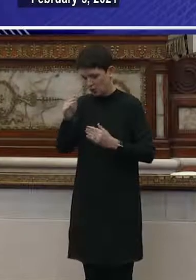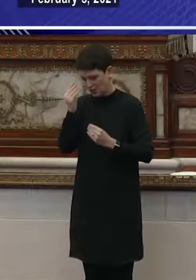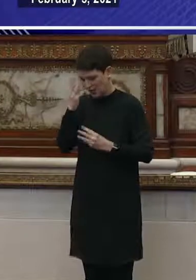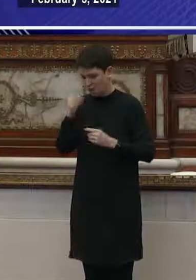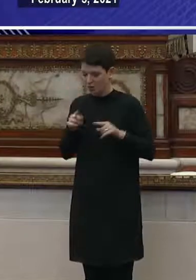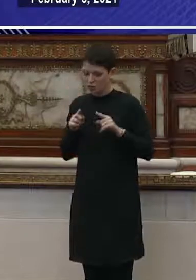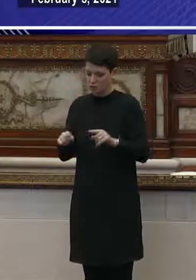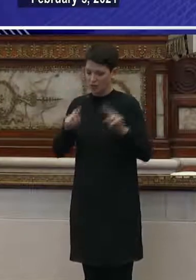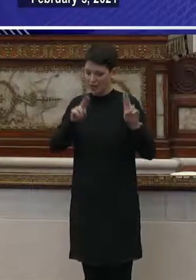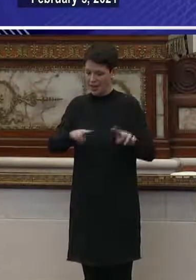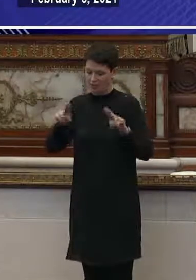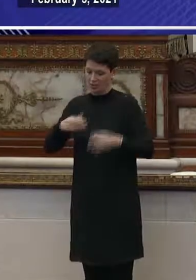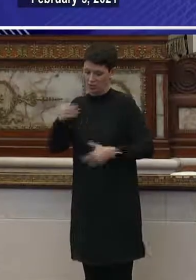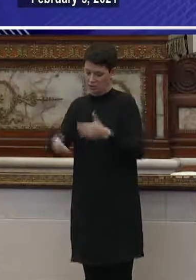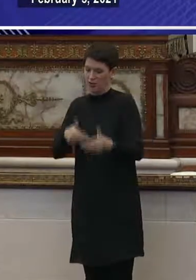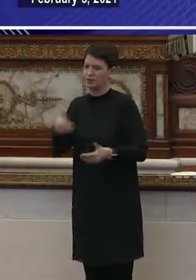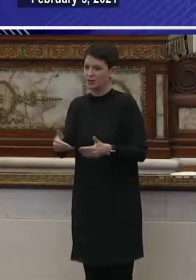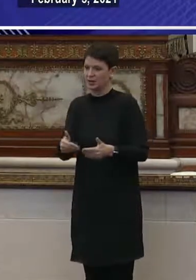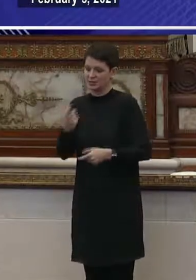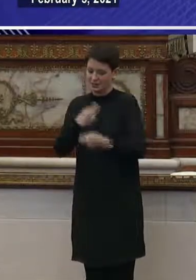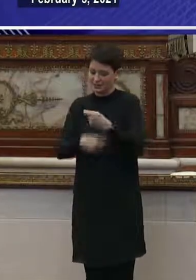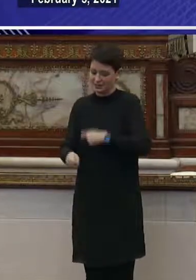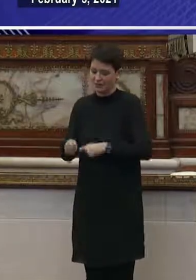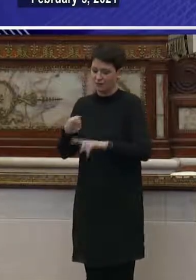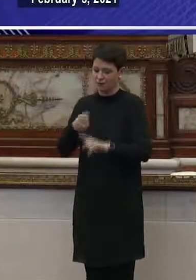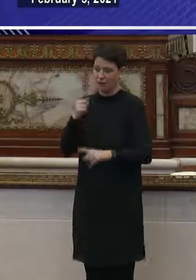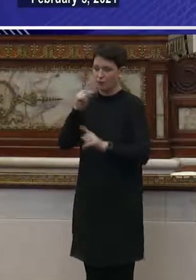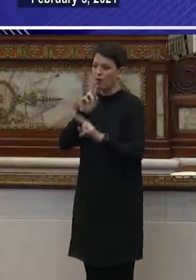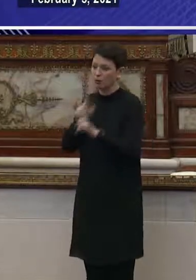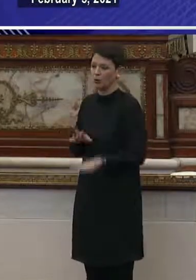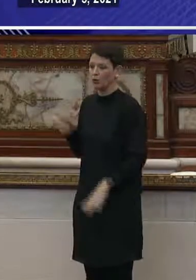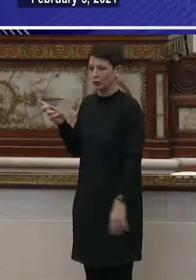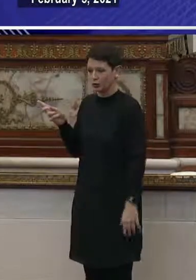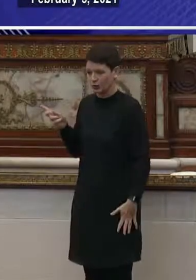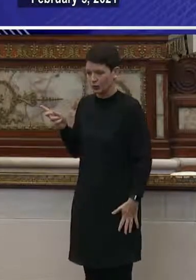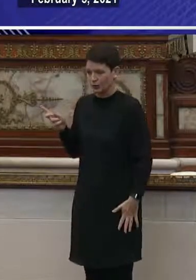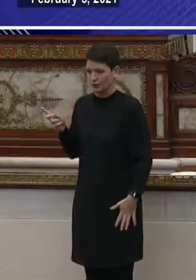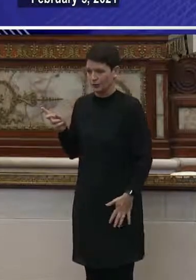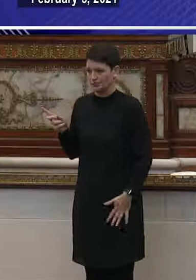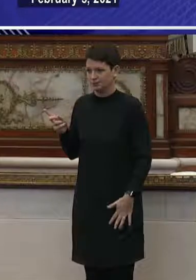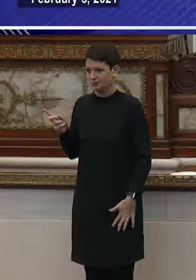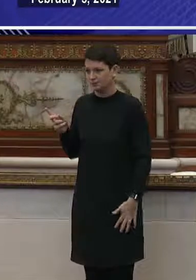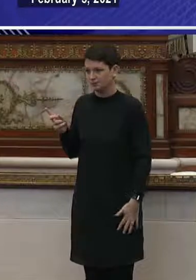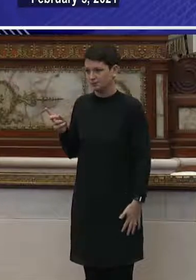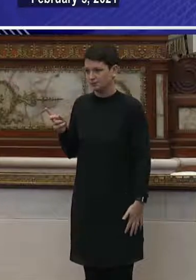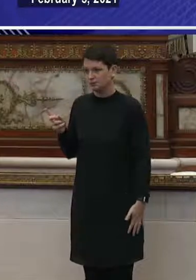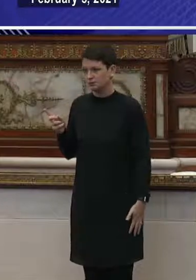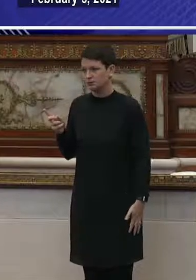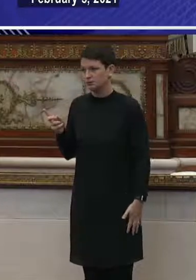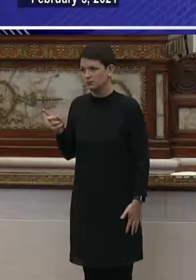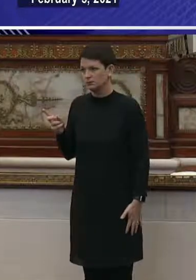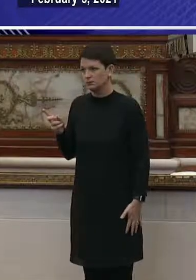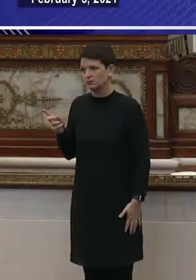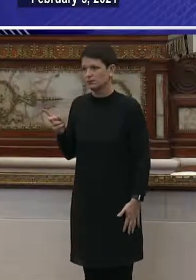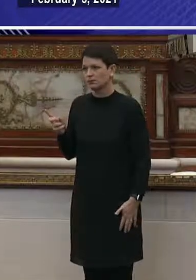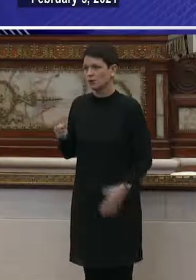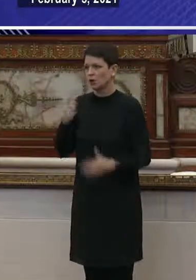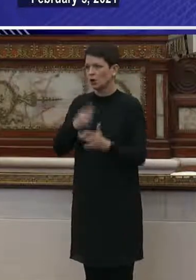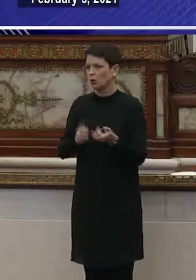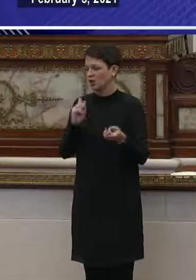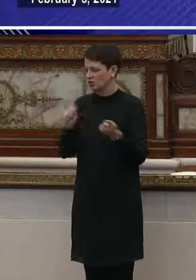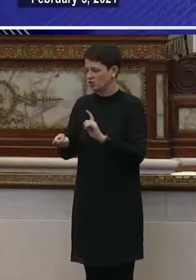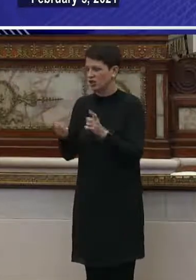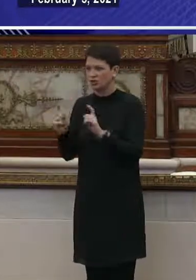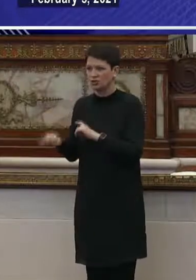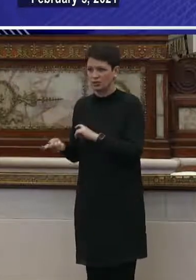during the application process rather than from a reporter. And, what changes have